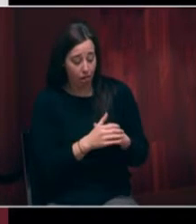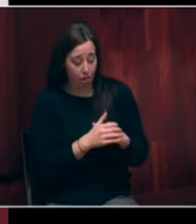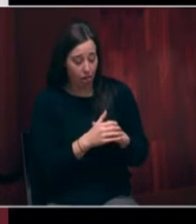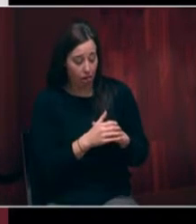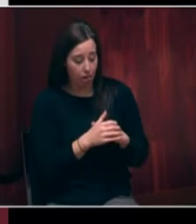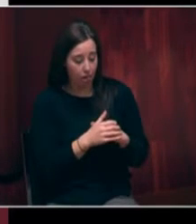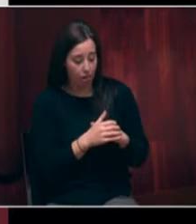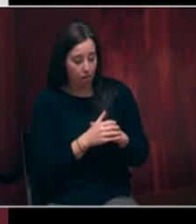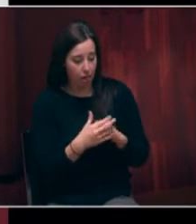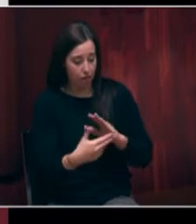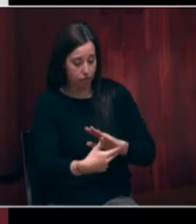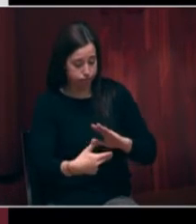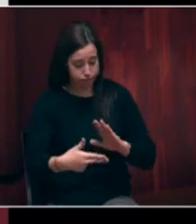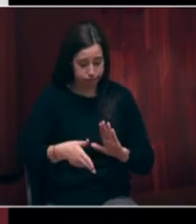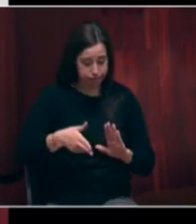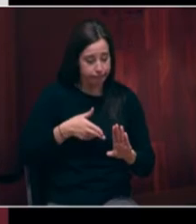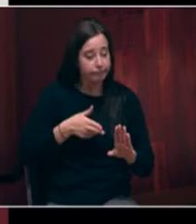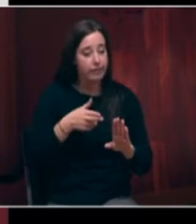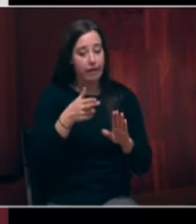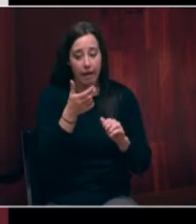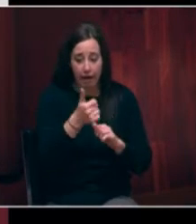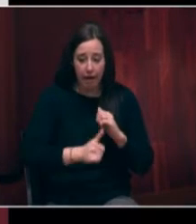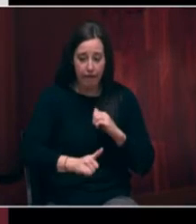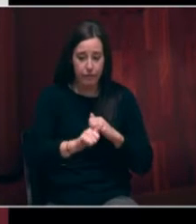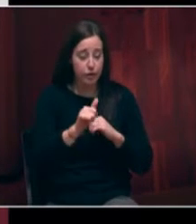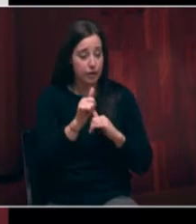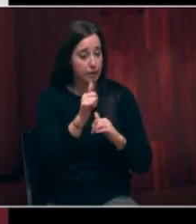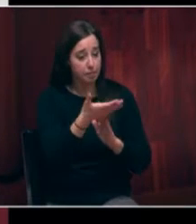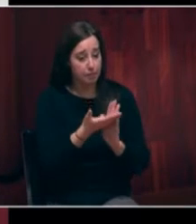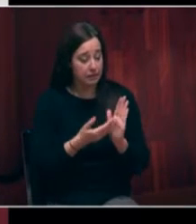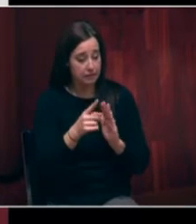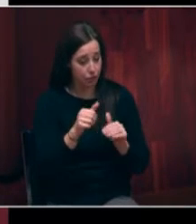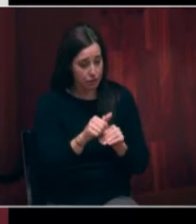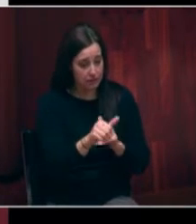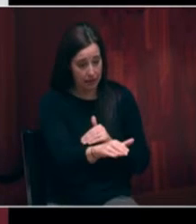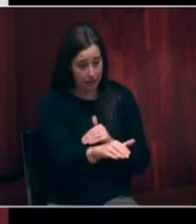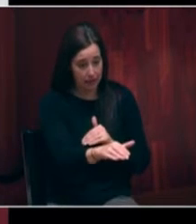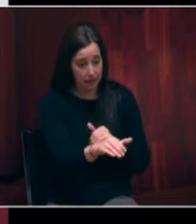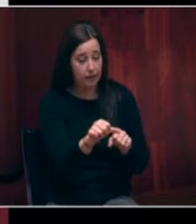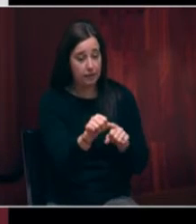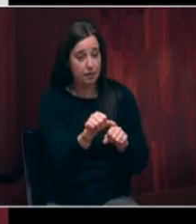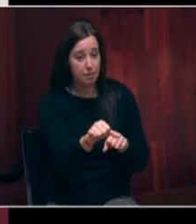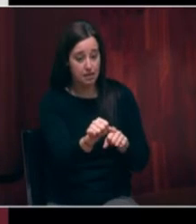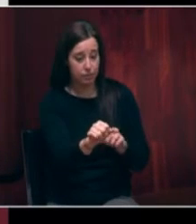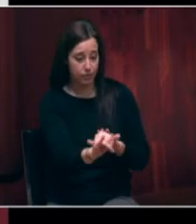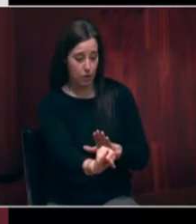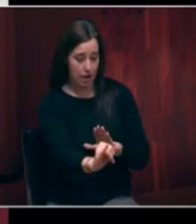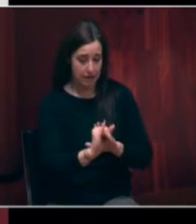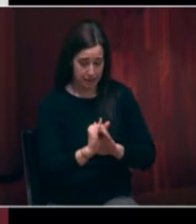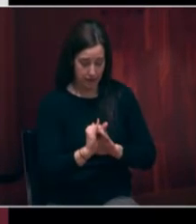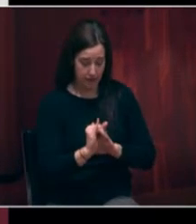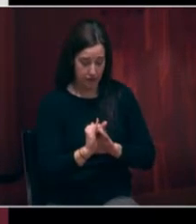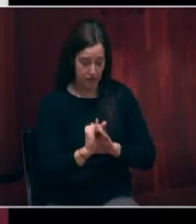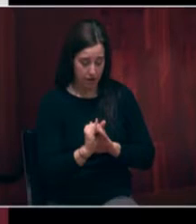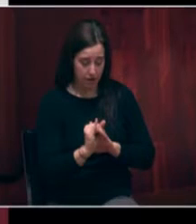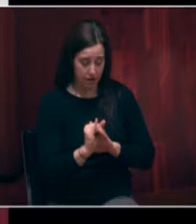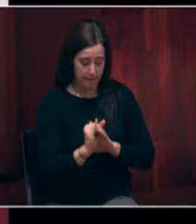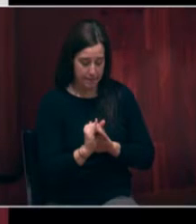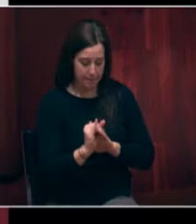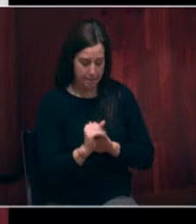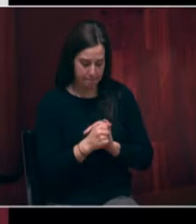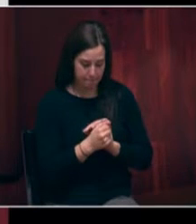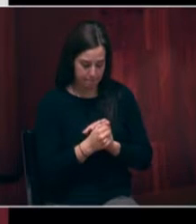to mark every individual piece that you're sending to the Department of Justice, but it's possible for you to identify it on some kind of a transmittal document